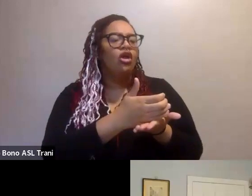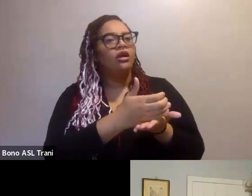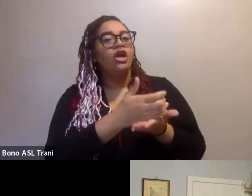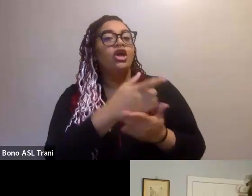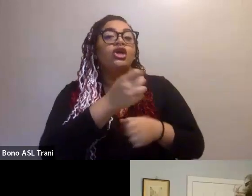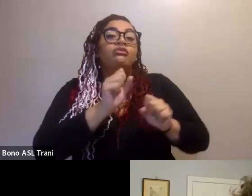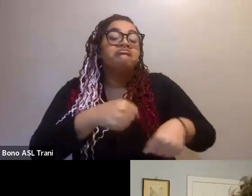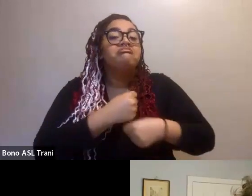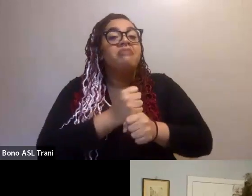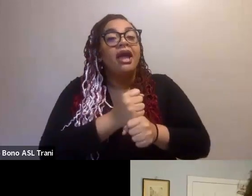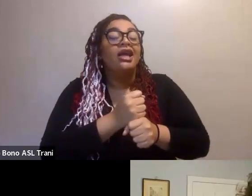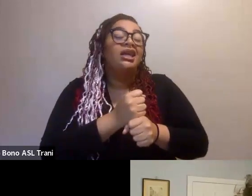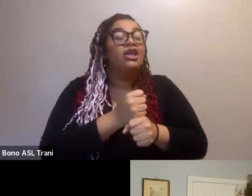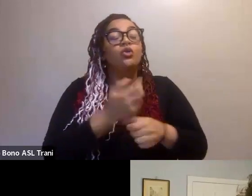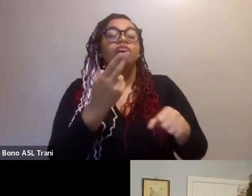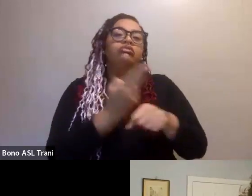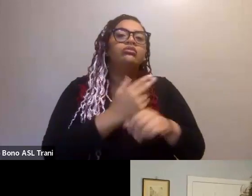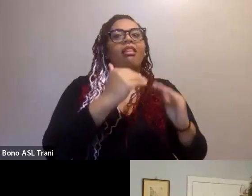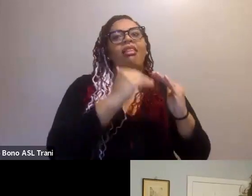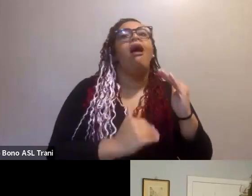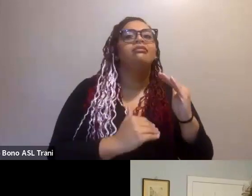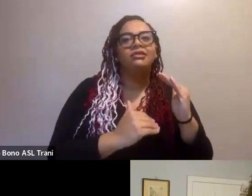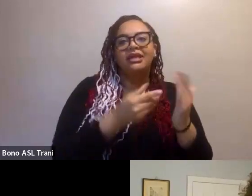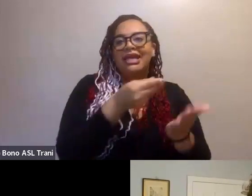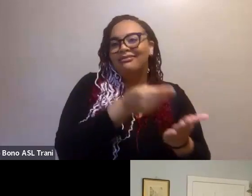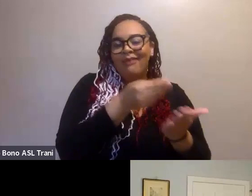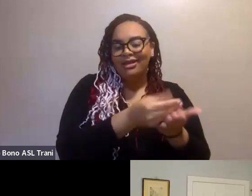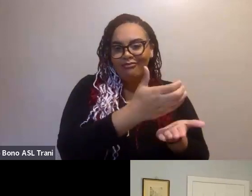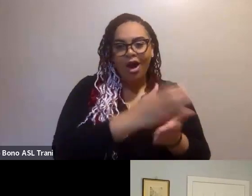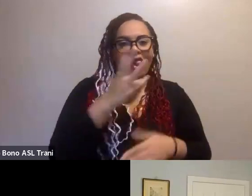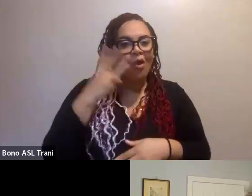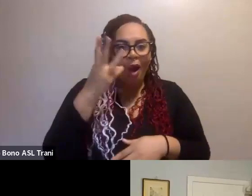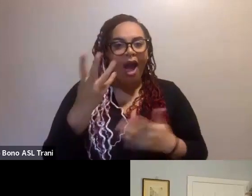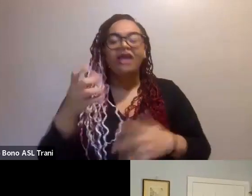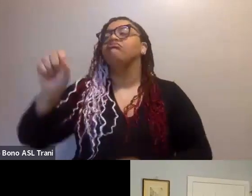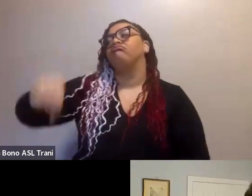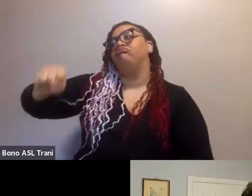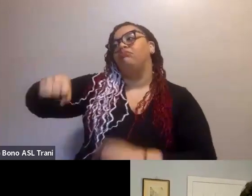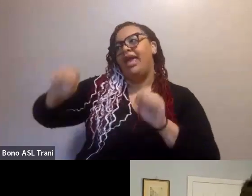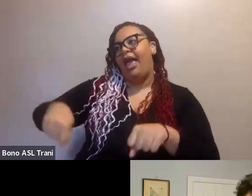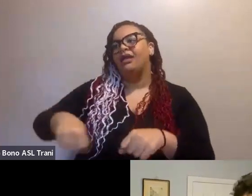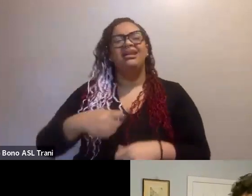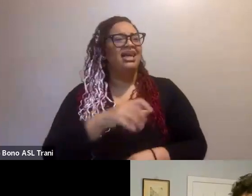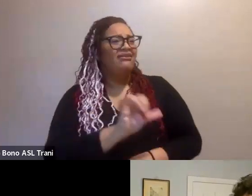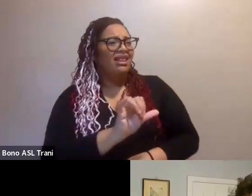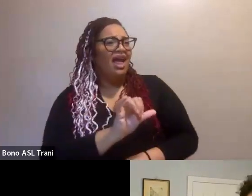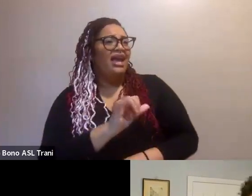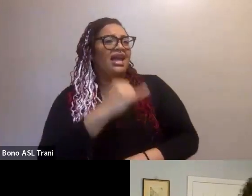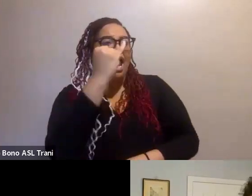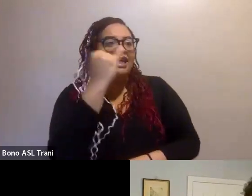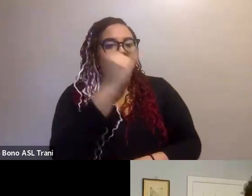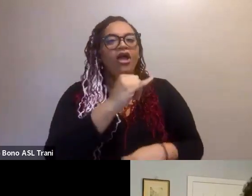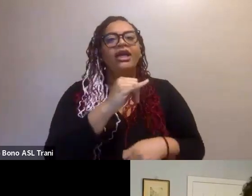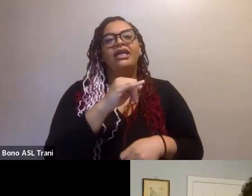little bit of a less expensive bottle of wine, right? Yes. Maybe a less expensive, even like Italian sparkling sodas come